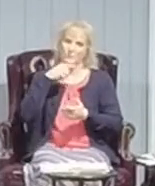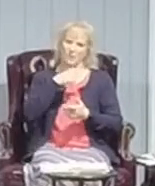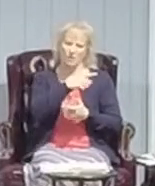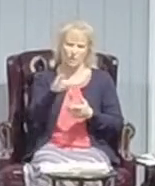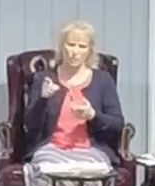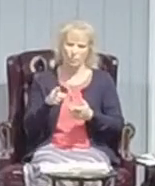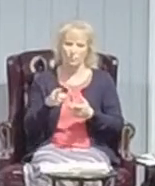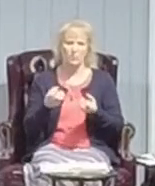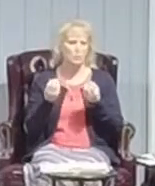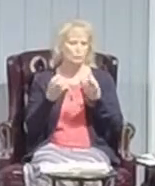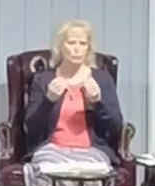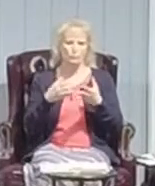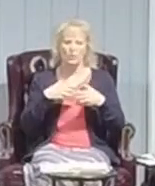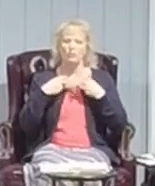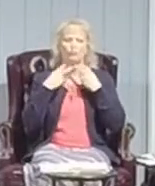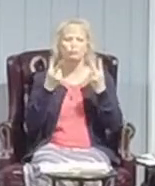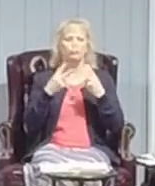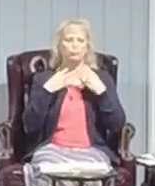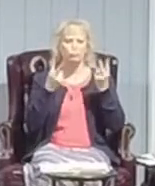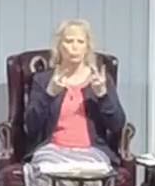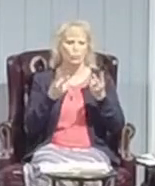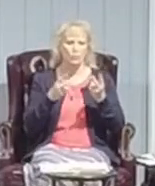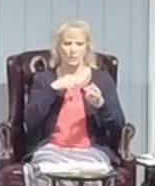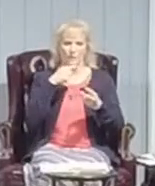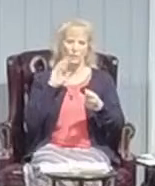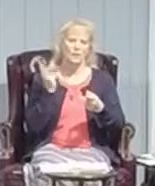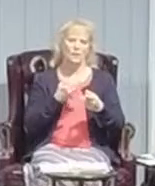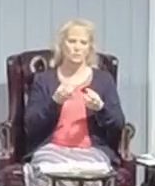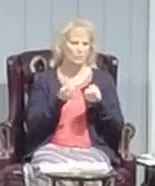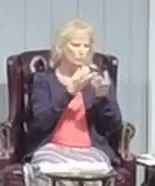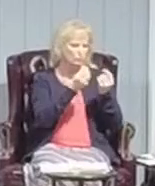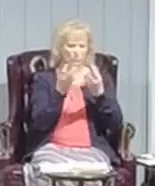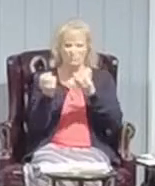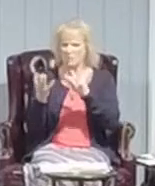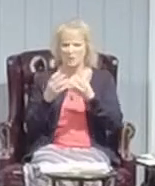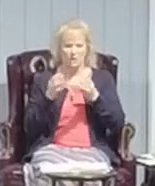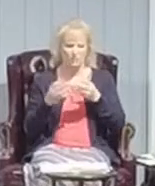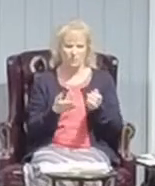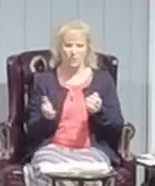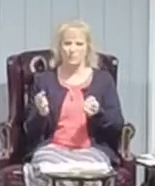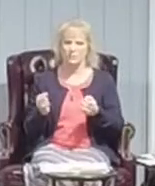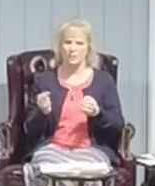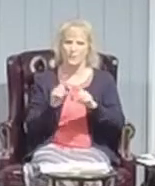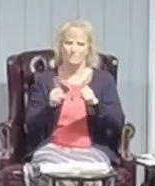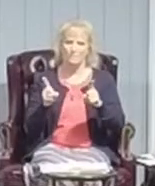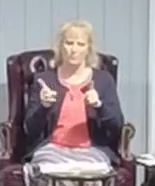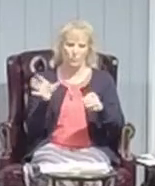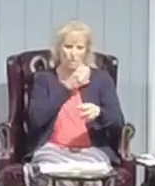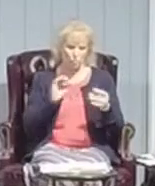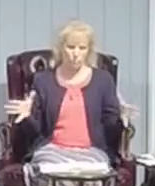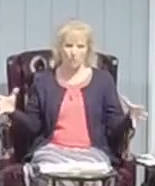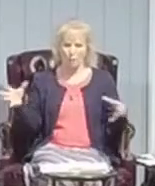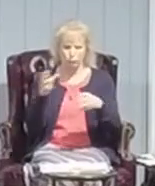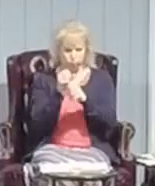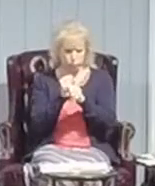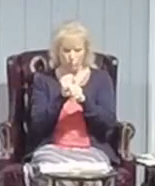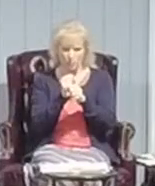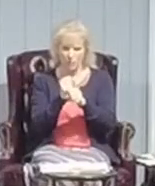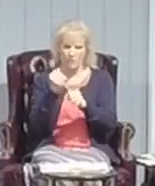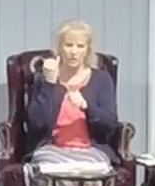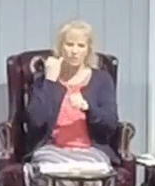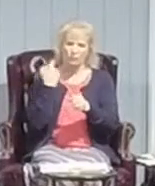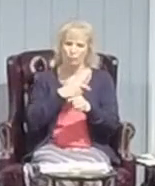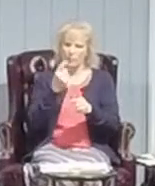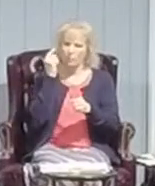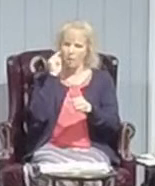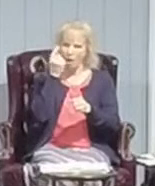lot of voices out there telling us to do all kinds of things. But you know, so much of the Christian life could boil down to this if we just get our eyes